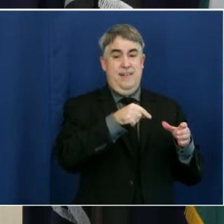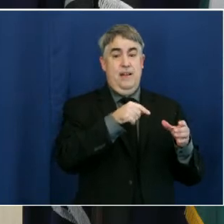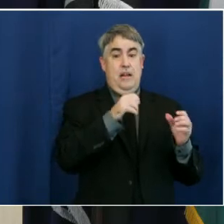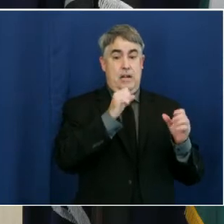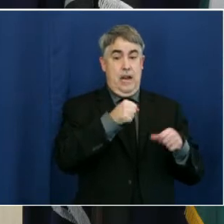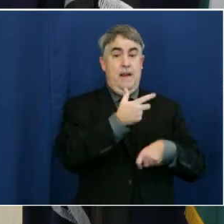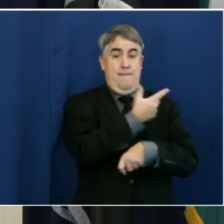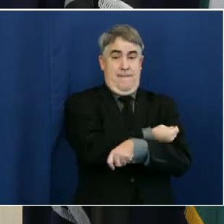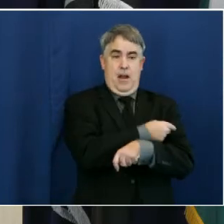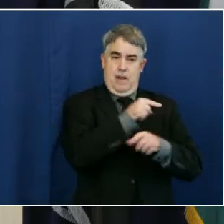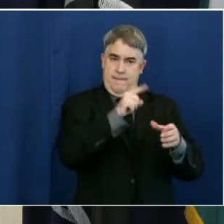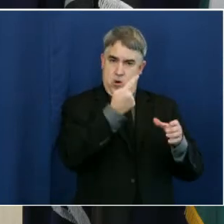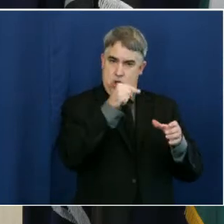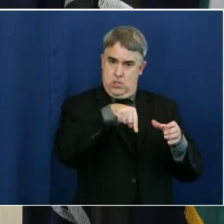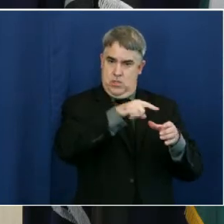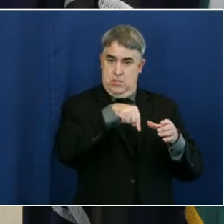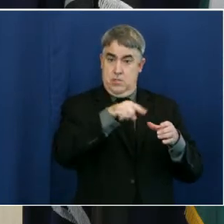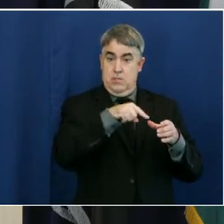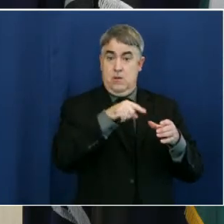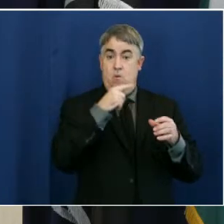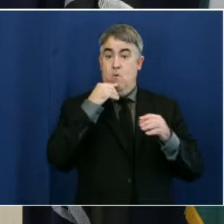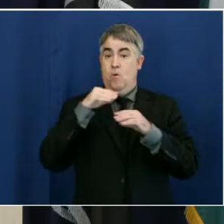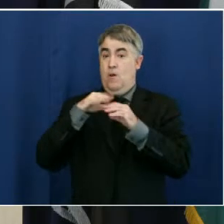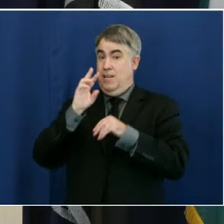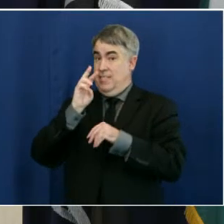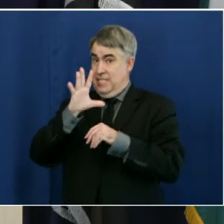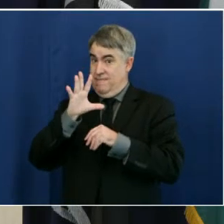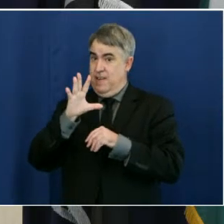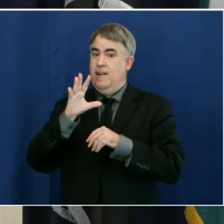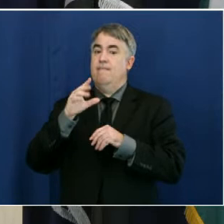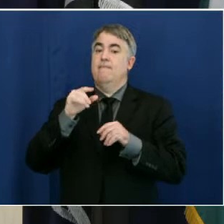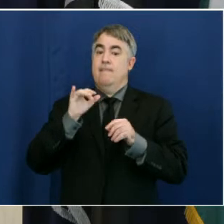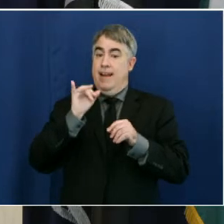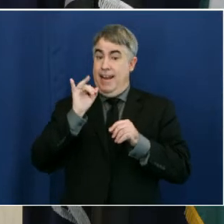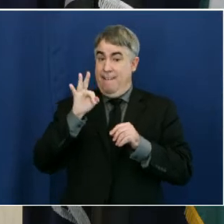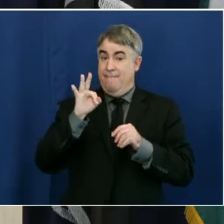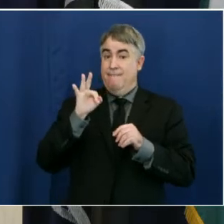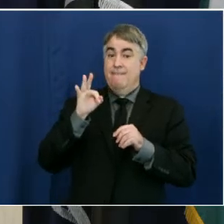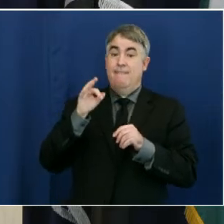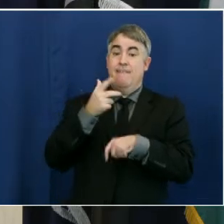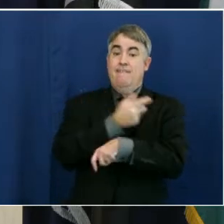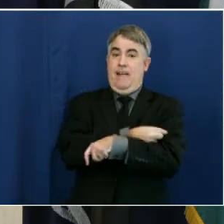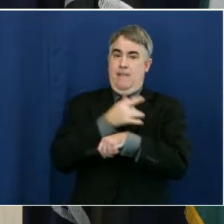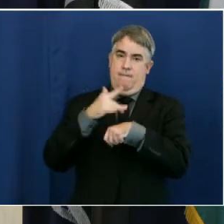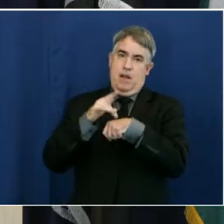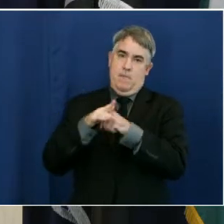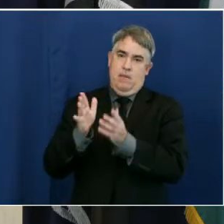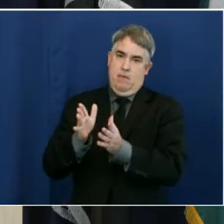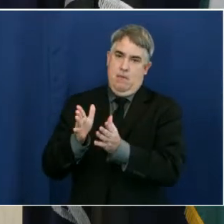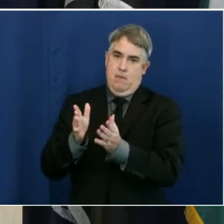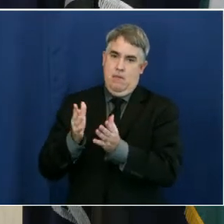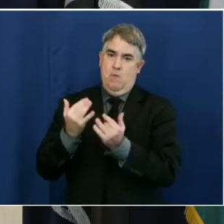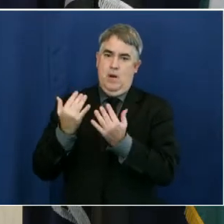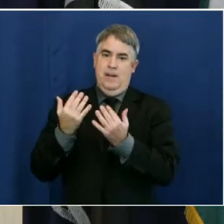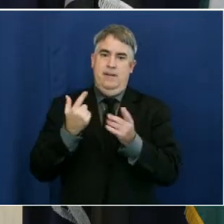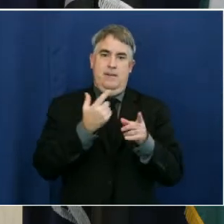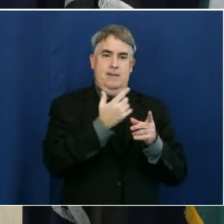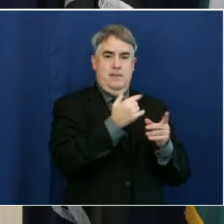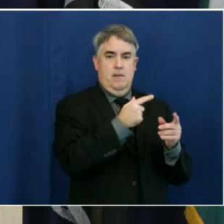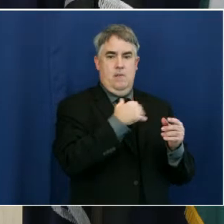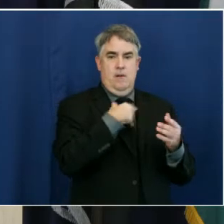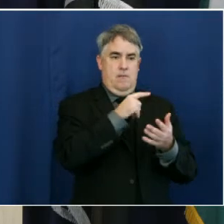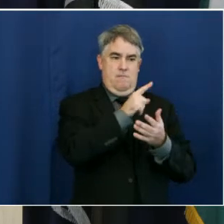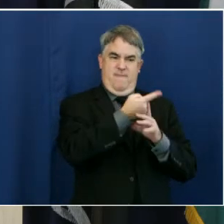older. If entities have vaccines, they can do that. Obviously, at the county, we're doing healthcare workers and 75 and